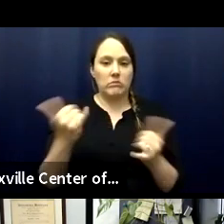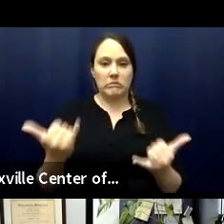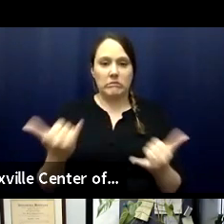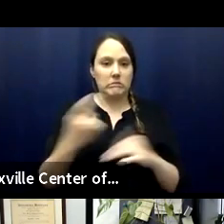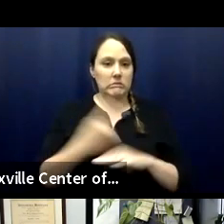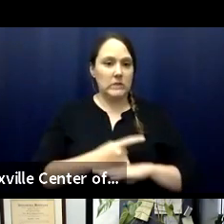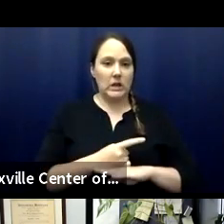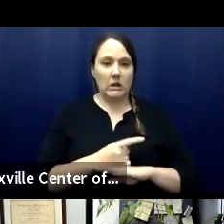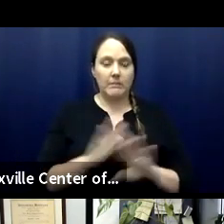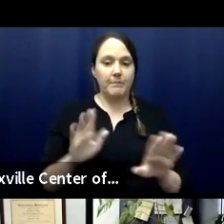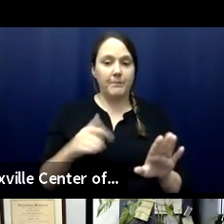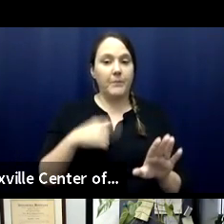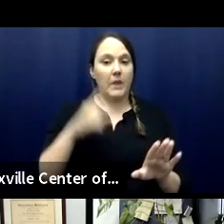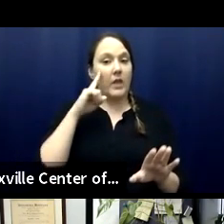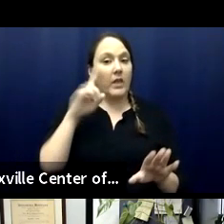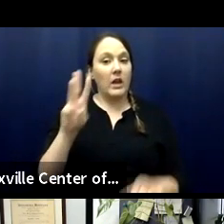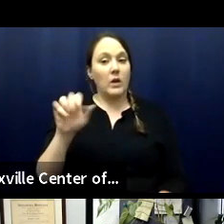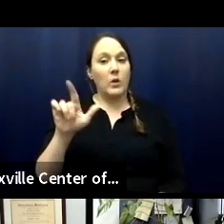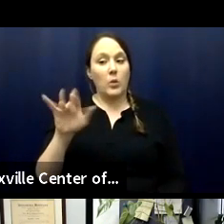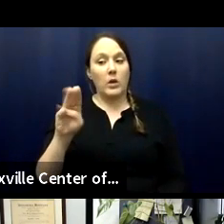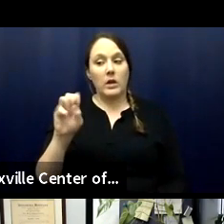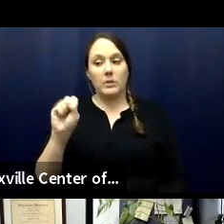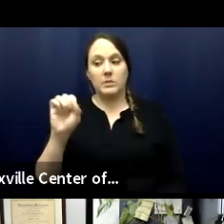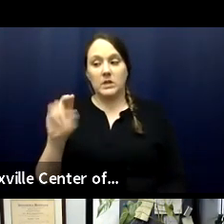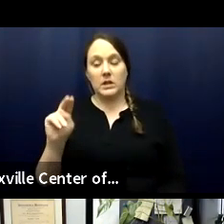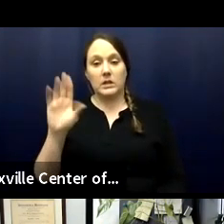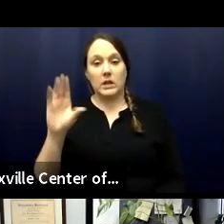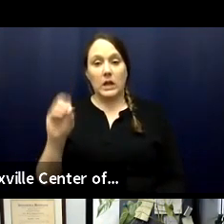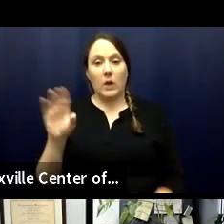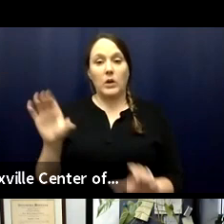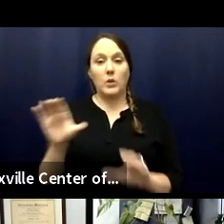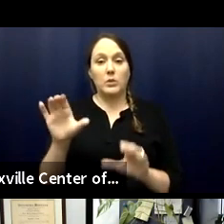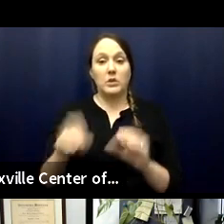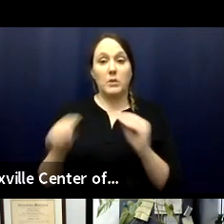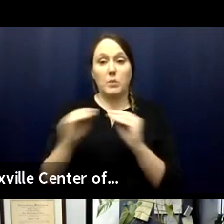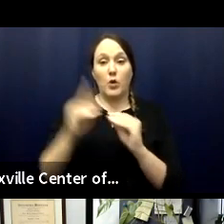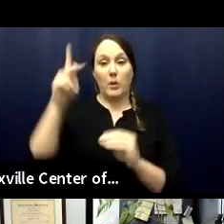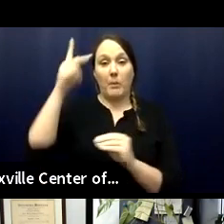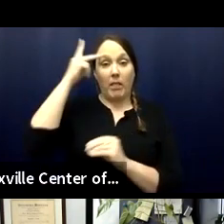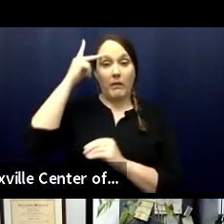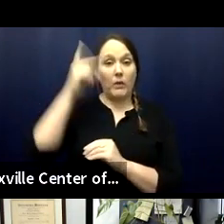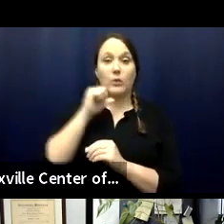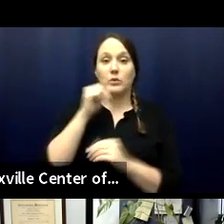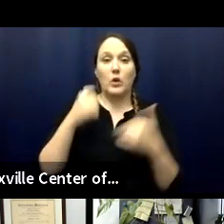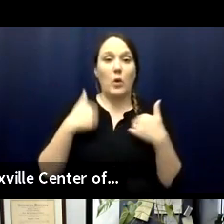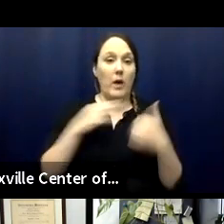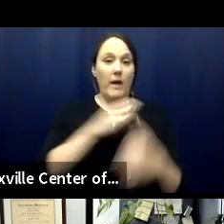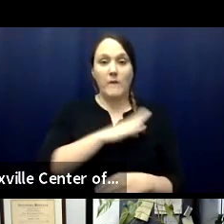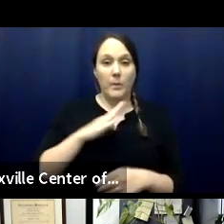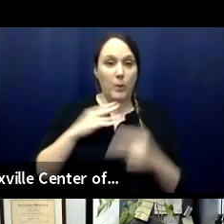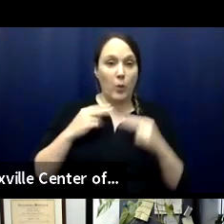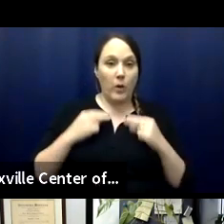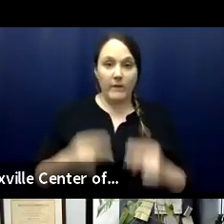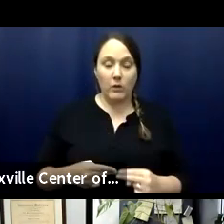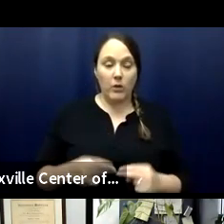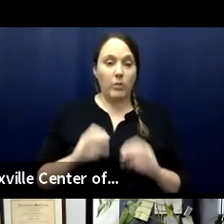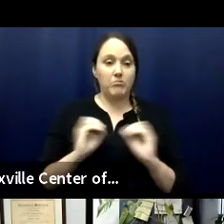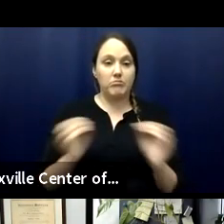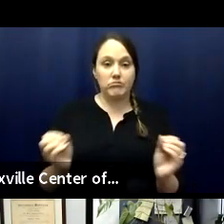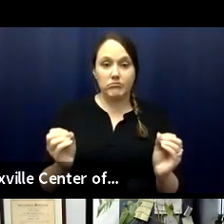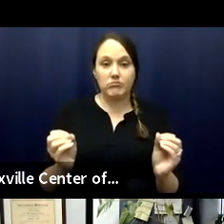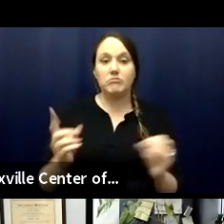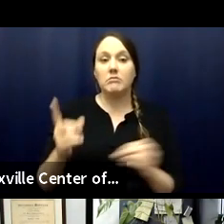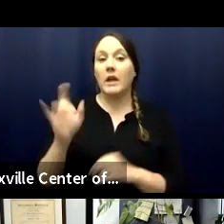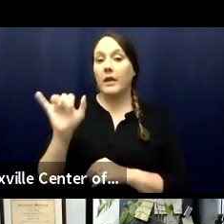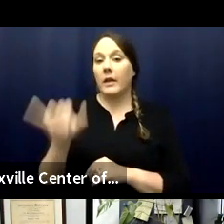I think Williamson County, that was done more politically. They don't have a board of health, and that